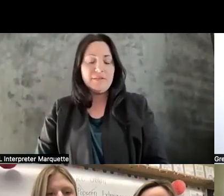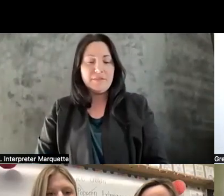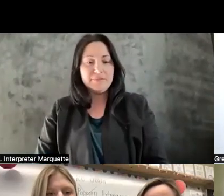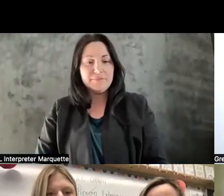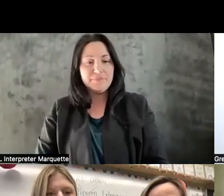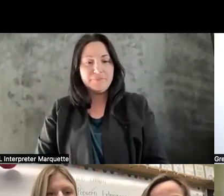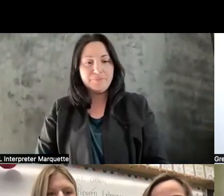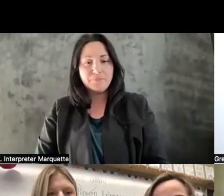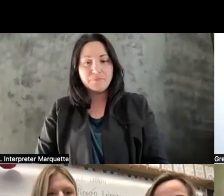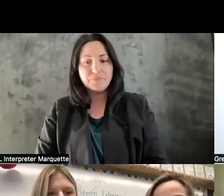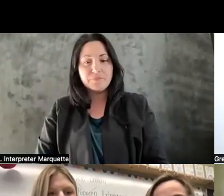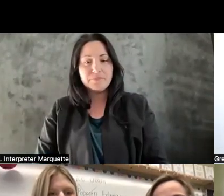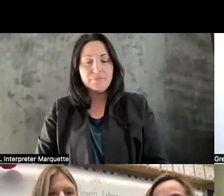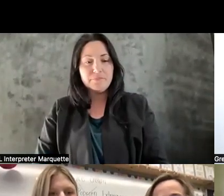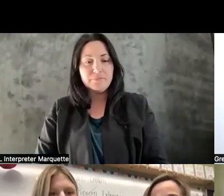Okay.